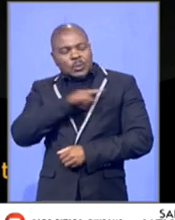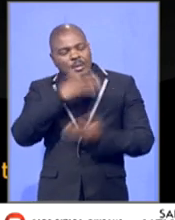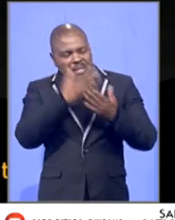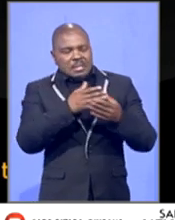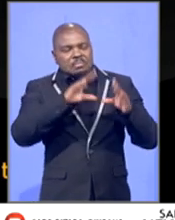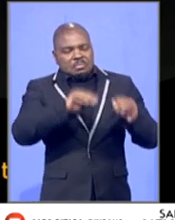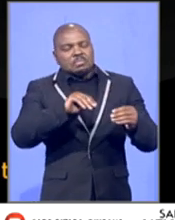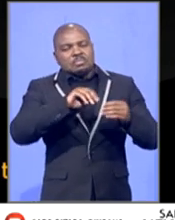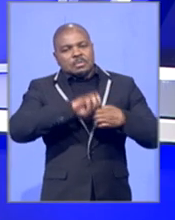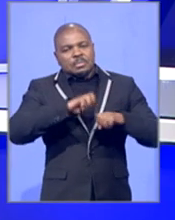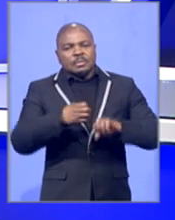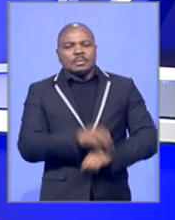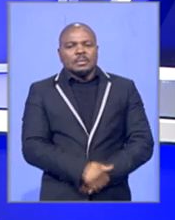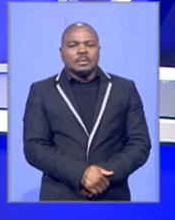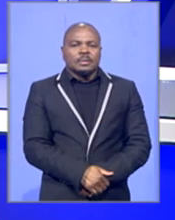bonago.